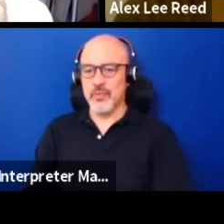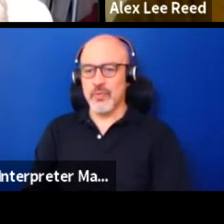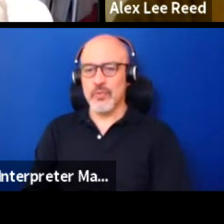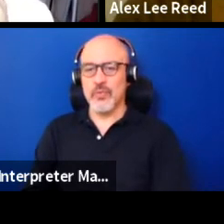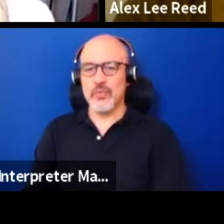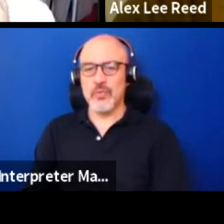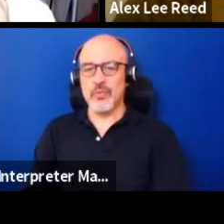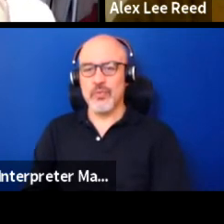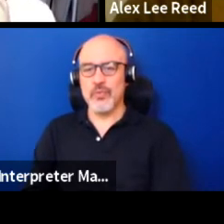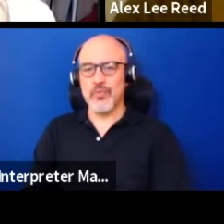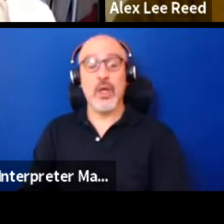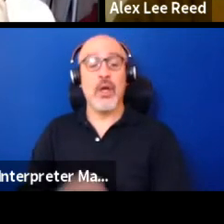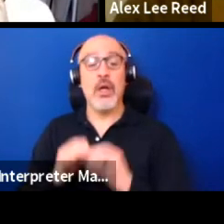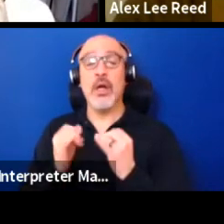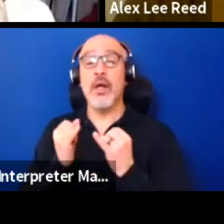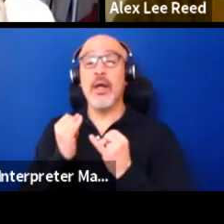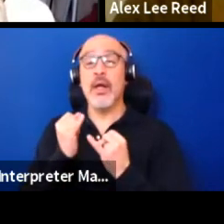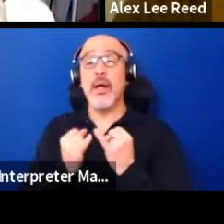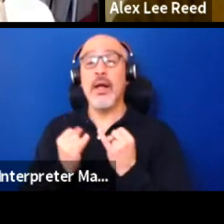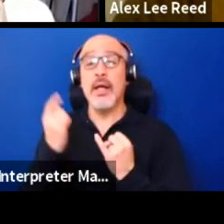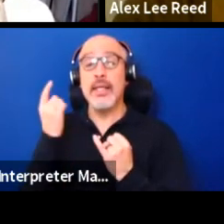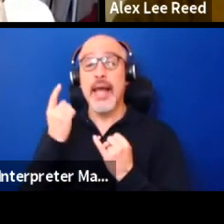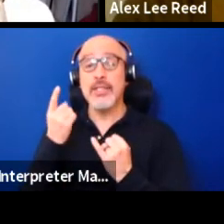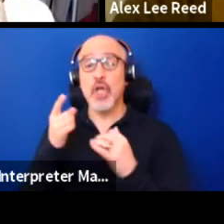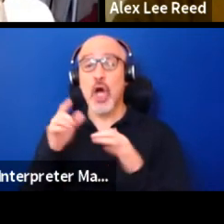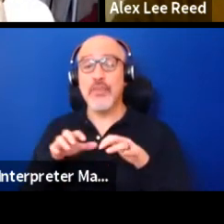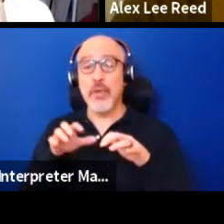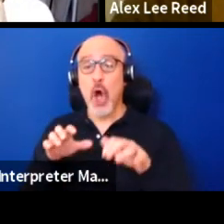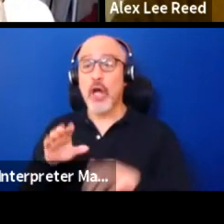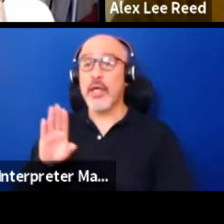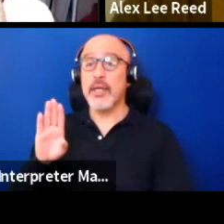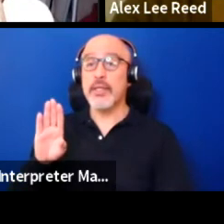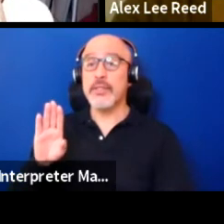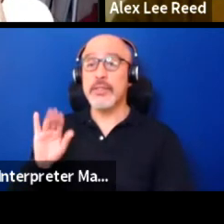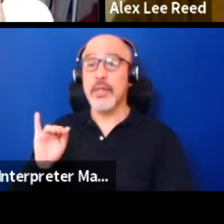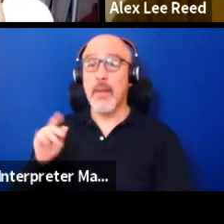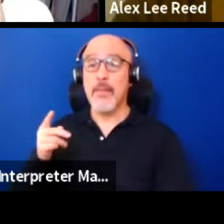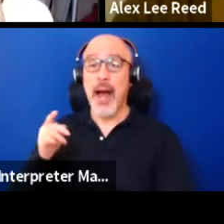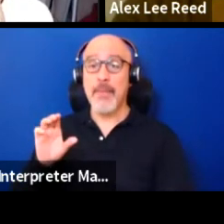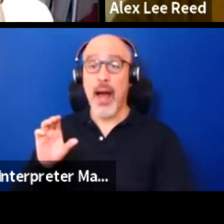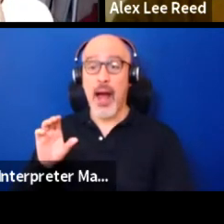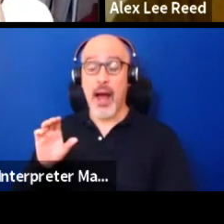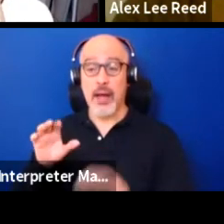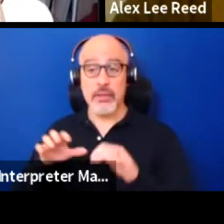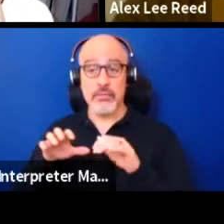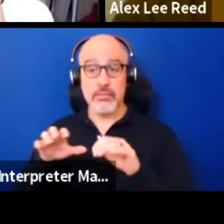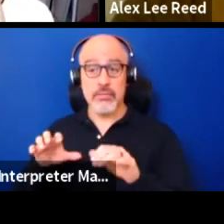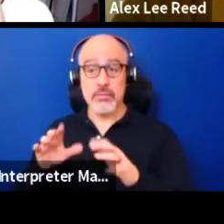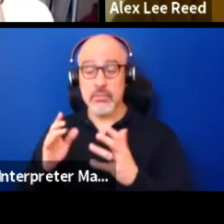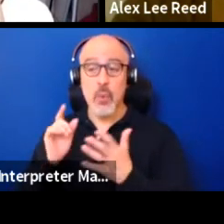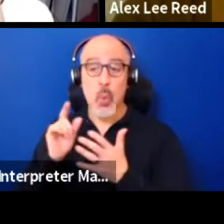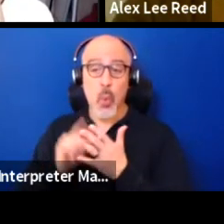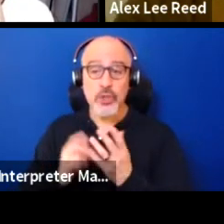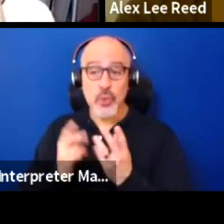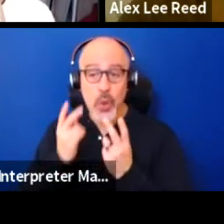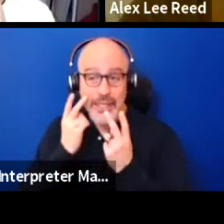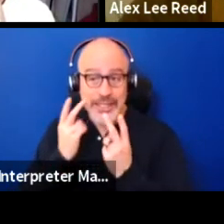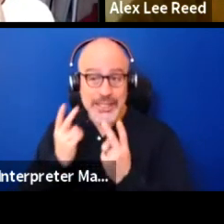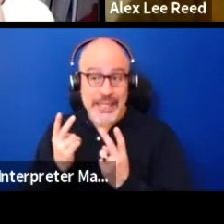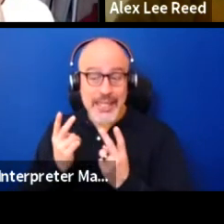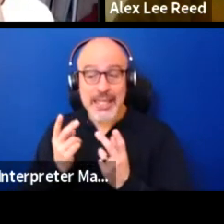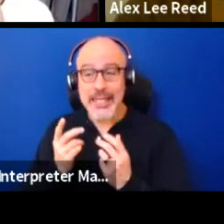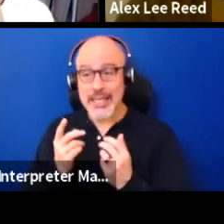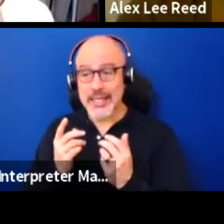Any last thoughts from the audience, especially the BIPOC folks in the audience, of what you want to see? This is